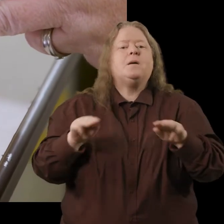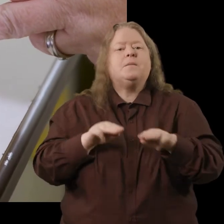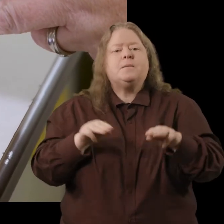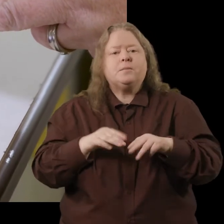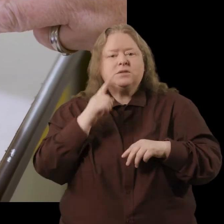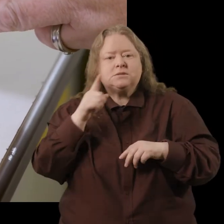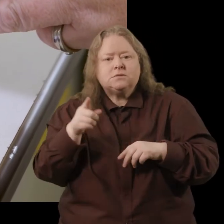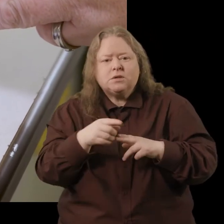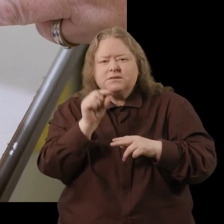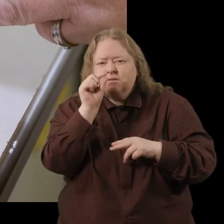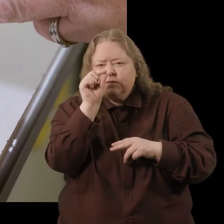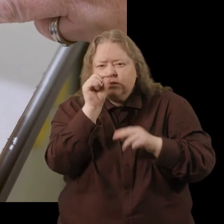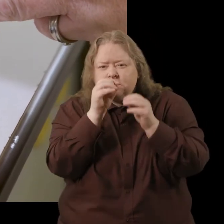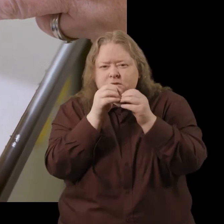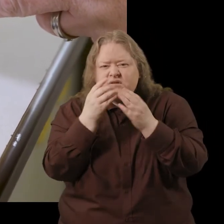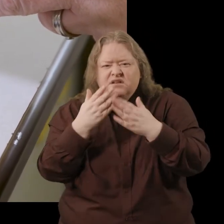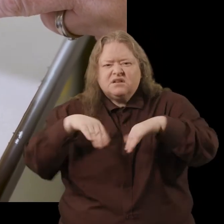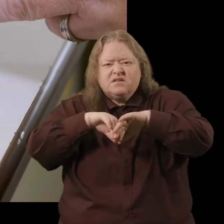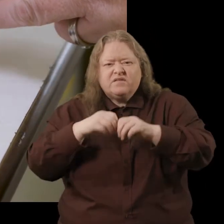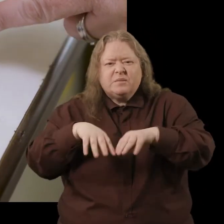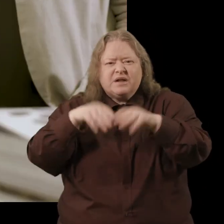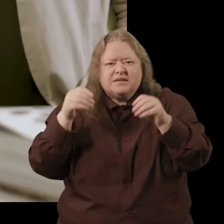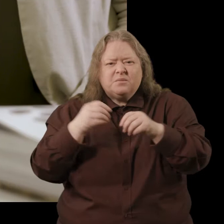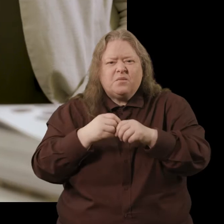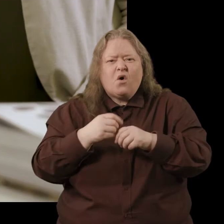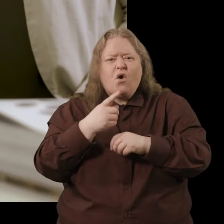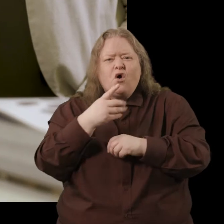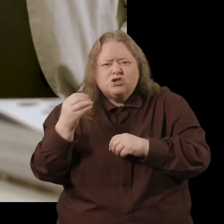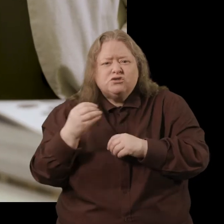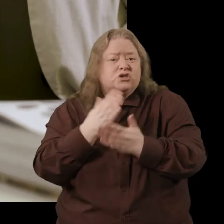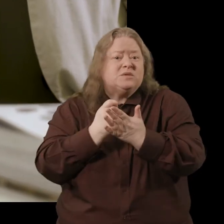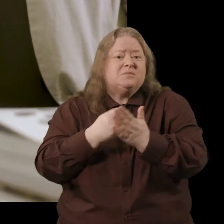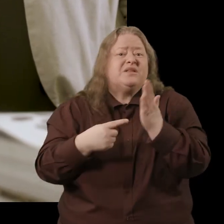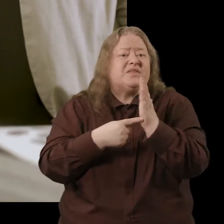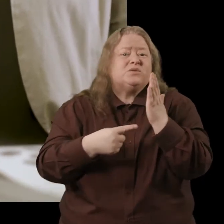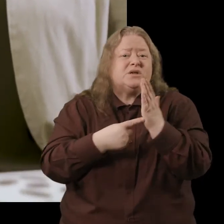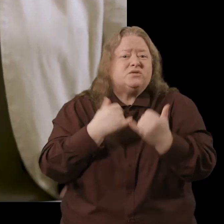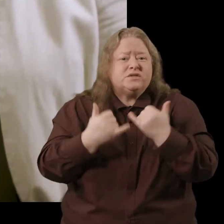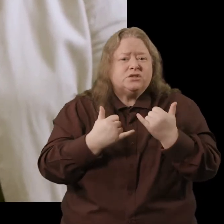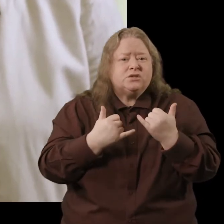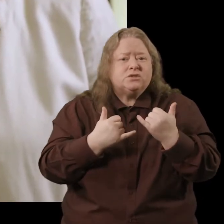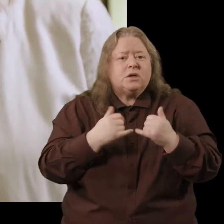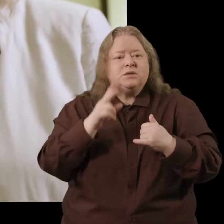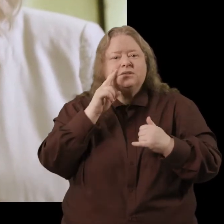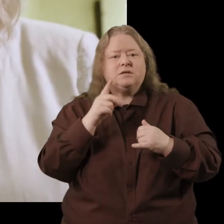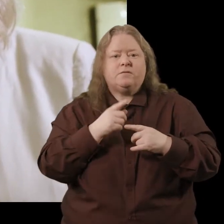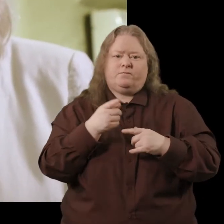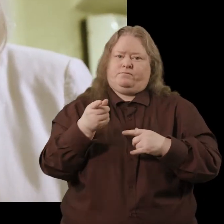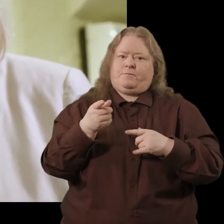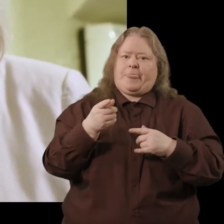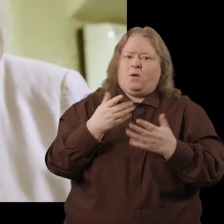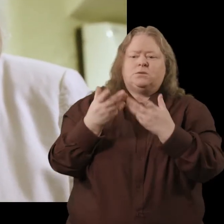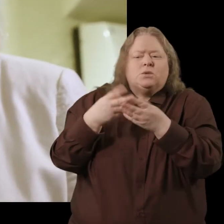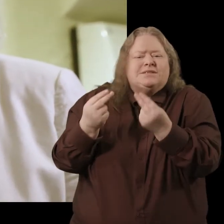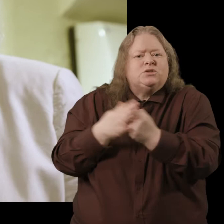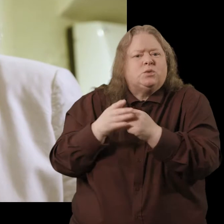these tiny fragmentary remains of plants that are survived for hundreds and sometimes thousands of years. And what you need are special conditions for them to become